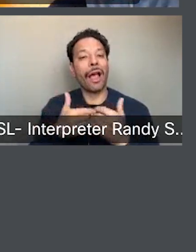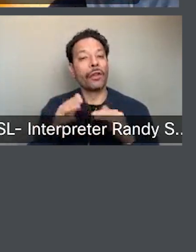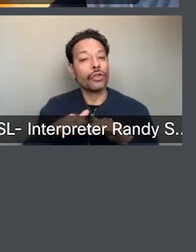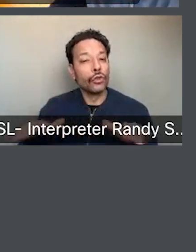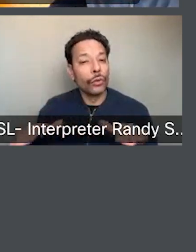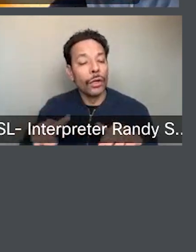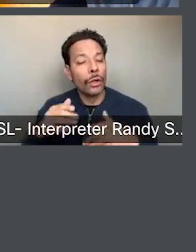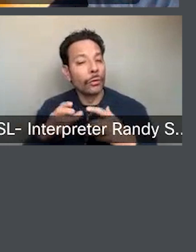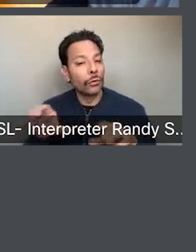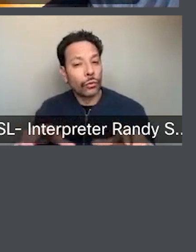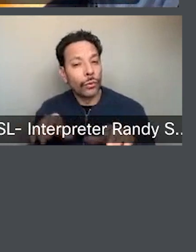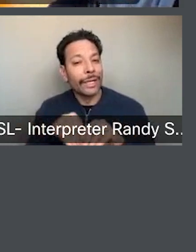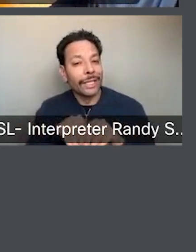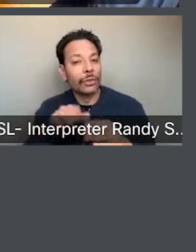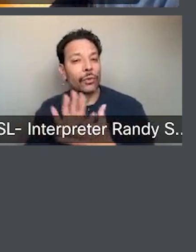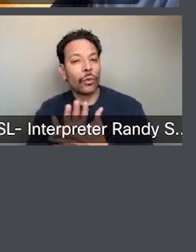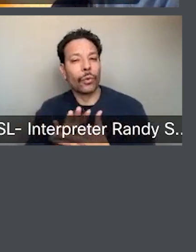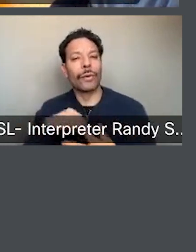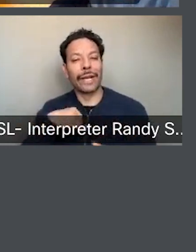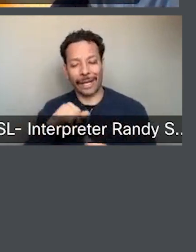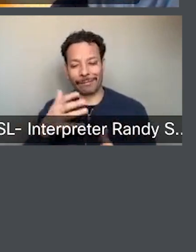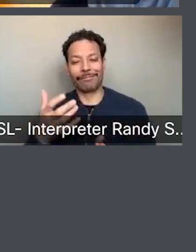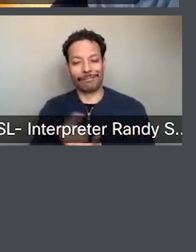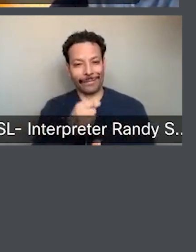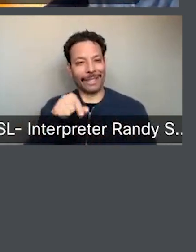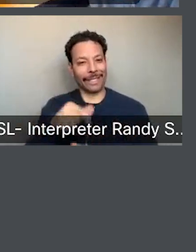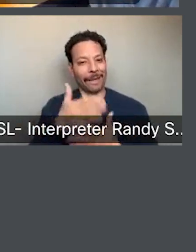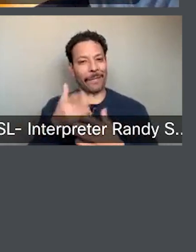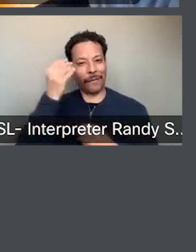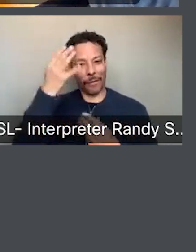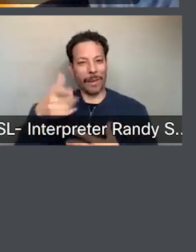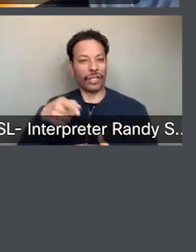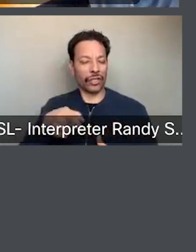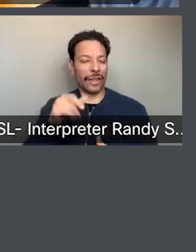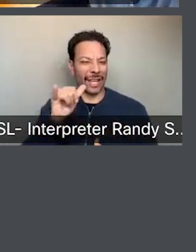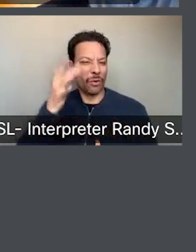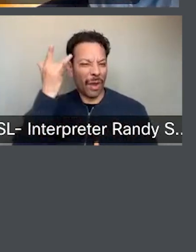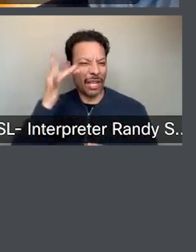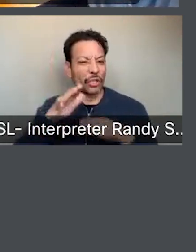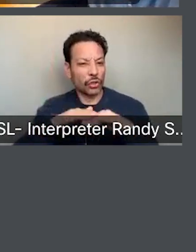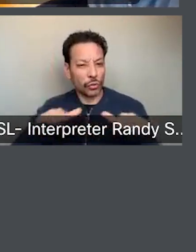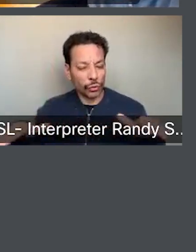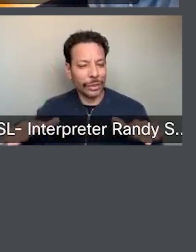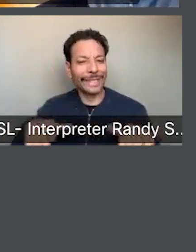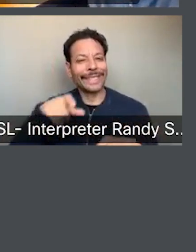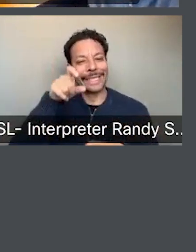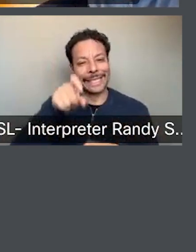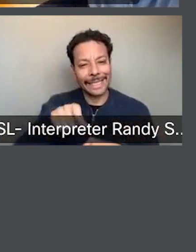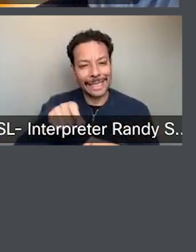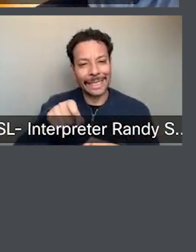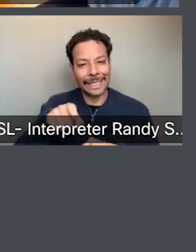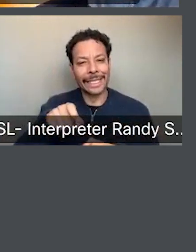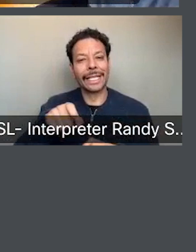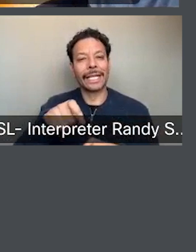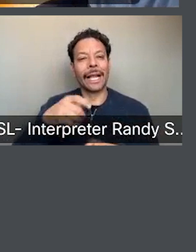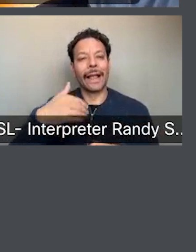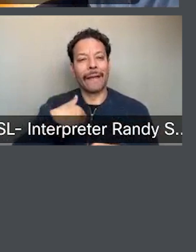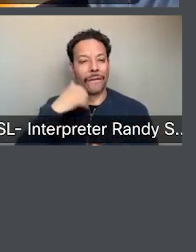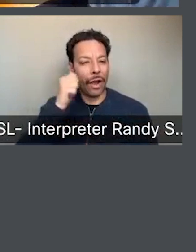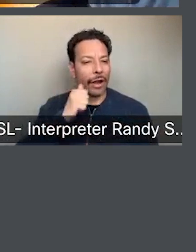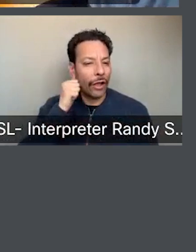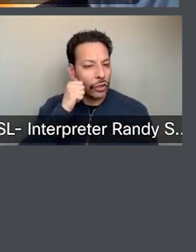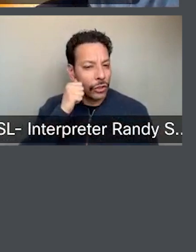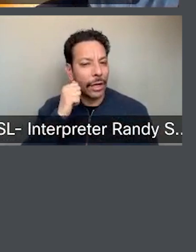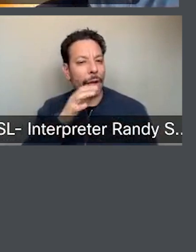doing in school, we could capture some of that information. So that's why children needed to have had an audiology appointment